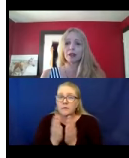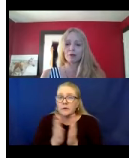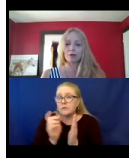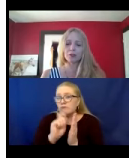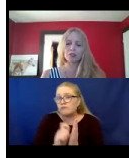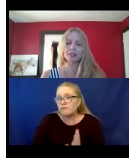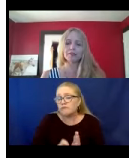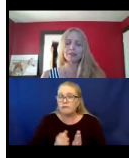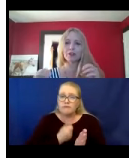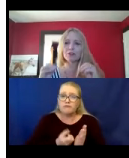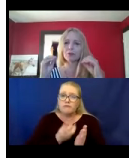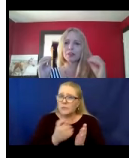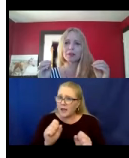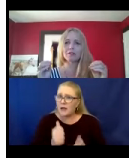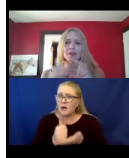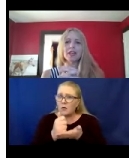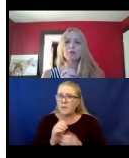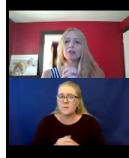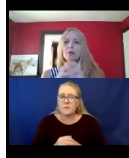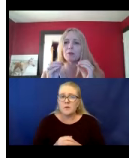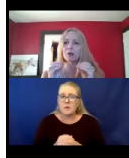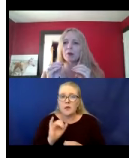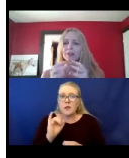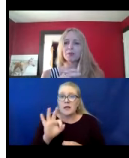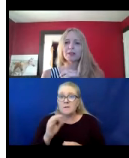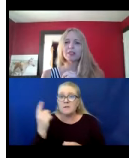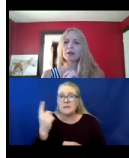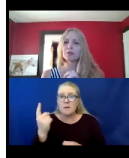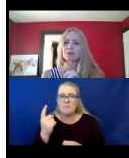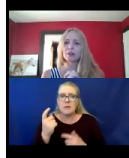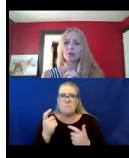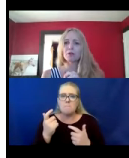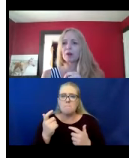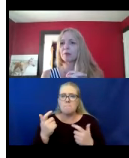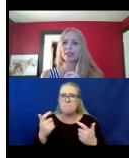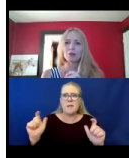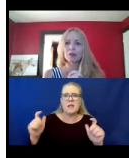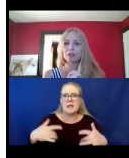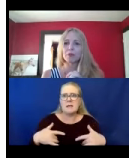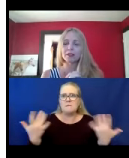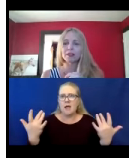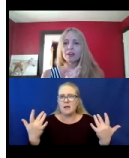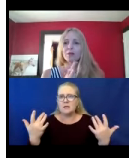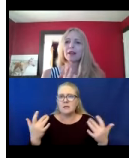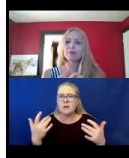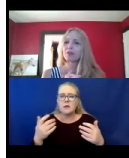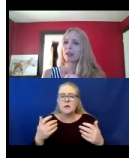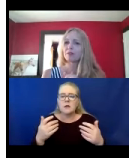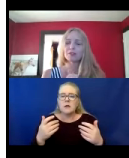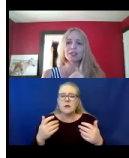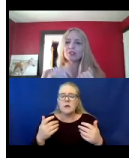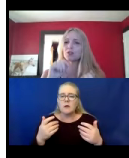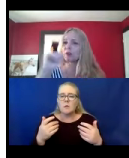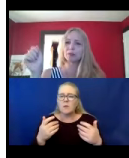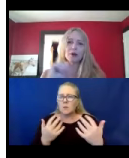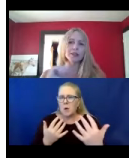that can be helpful. Usually, if there's a really big event that happened, you might want to wait a little bit of time so it's not overwhelming, like 1 or 2 months. But after that, if